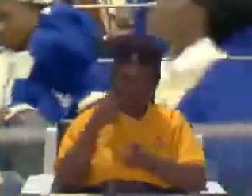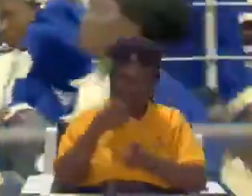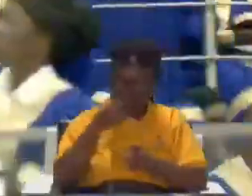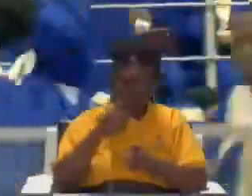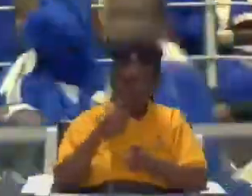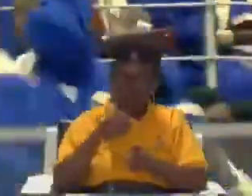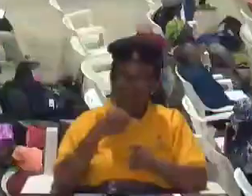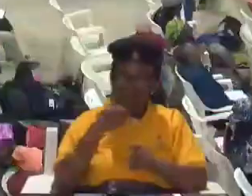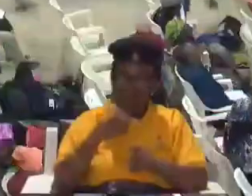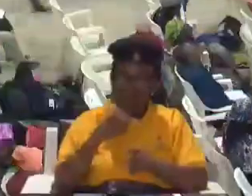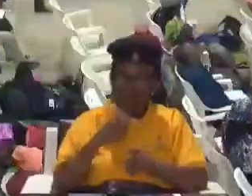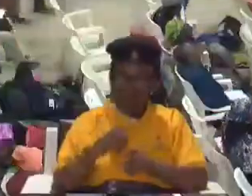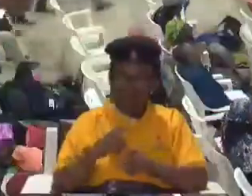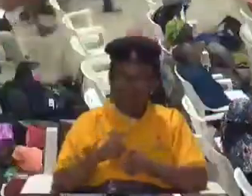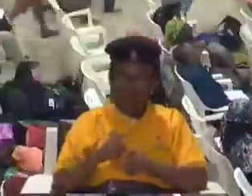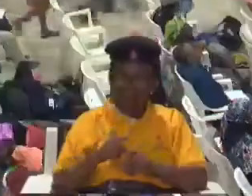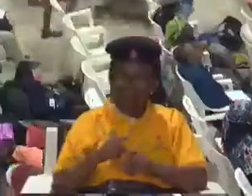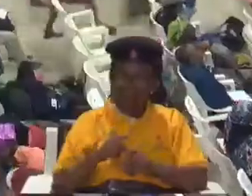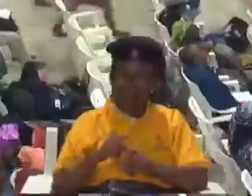Speak to my body.